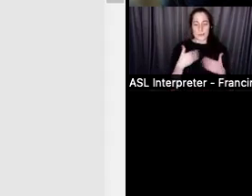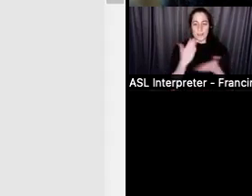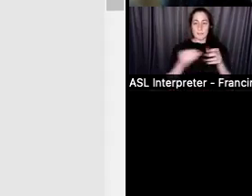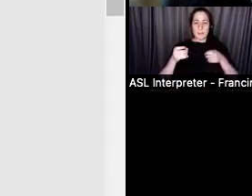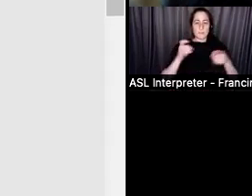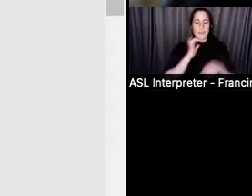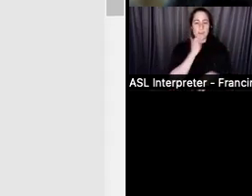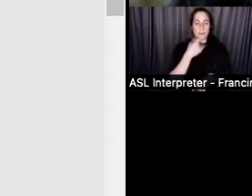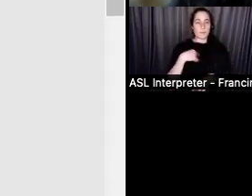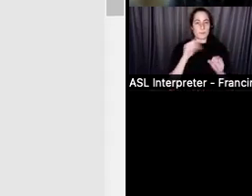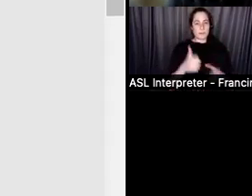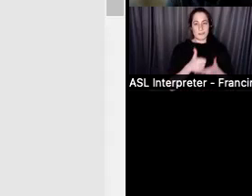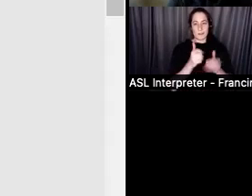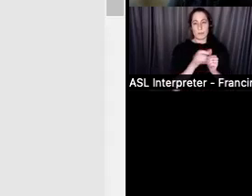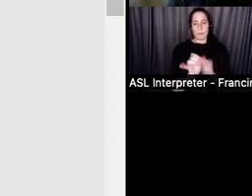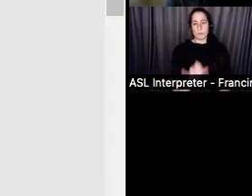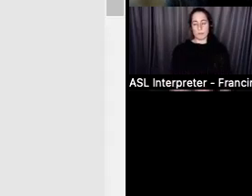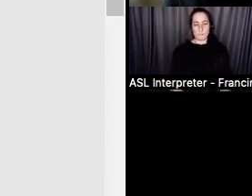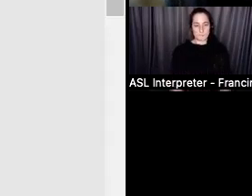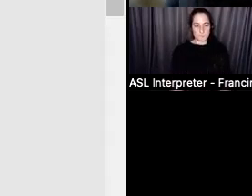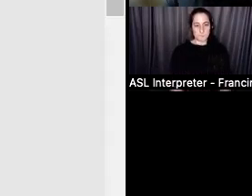something that we can assist with.